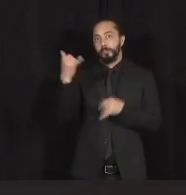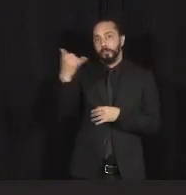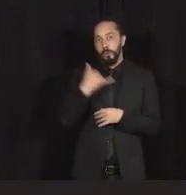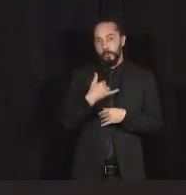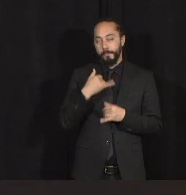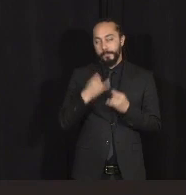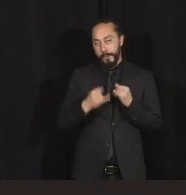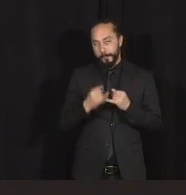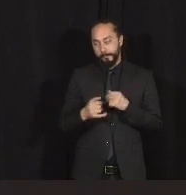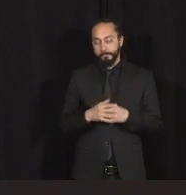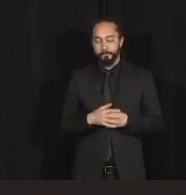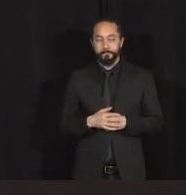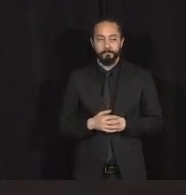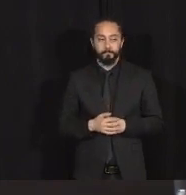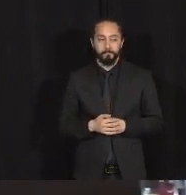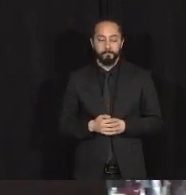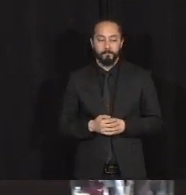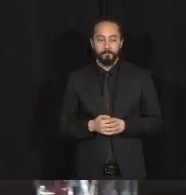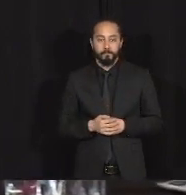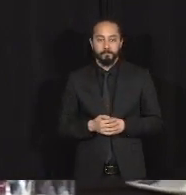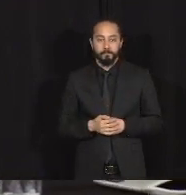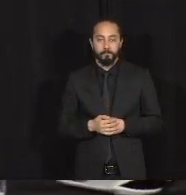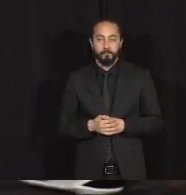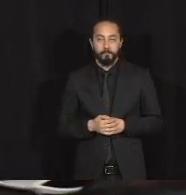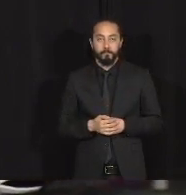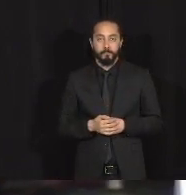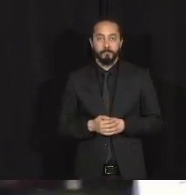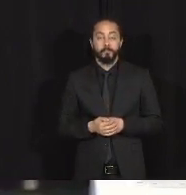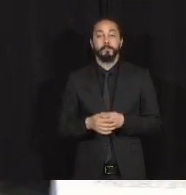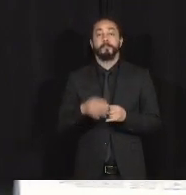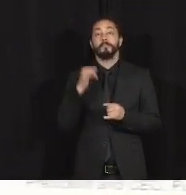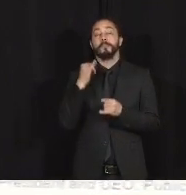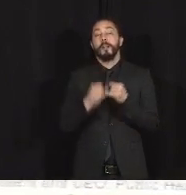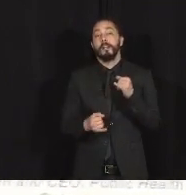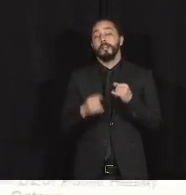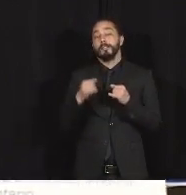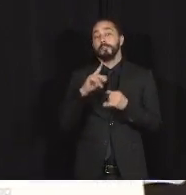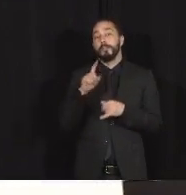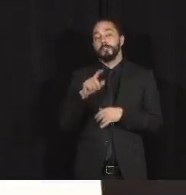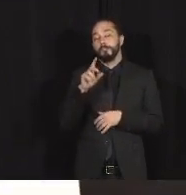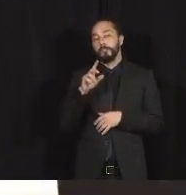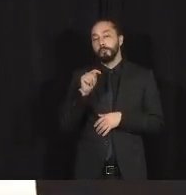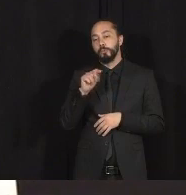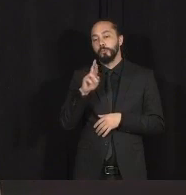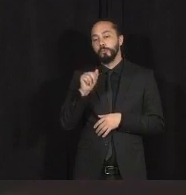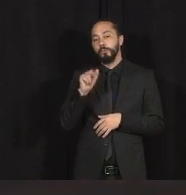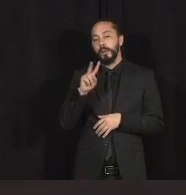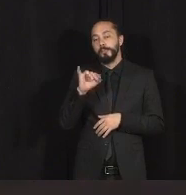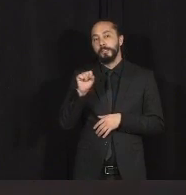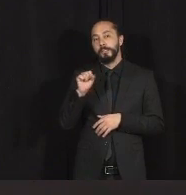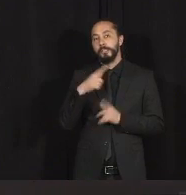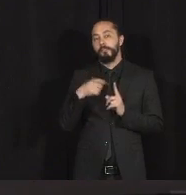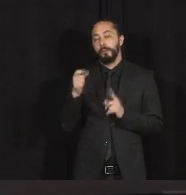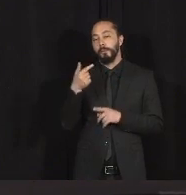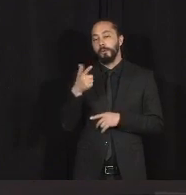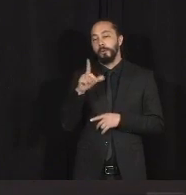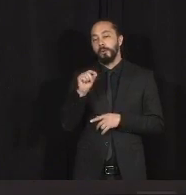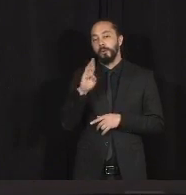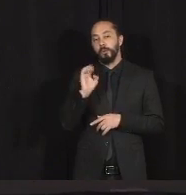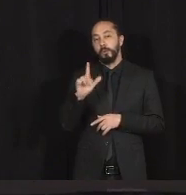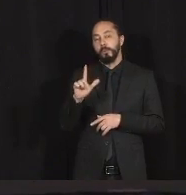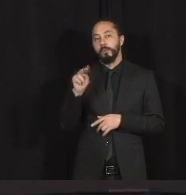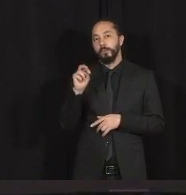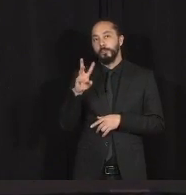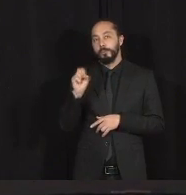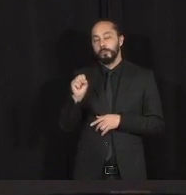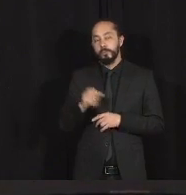Your final question comes from Travis Daharaj with Global News. Please go ahead. Hi there, and any doctor can take this.